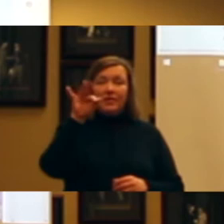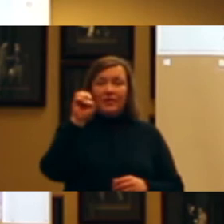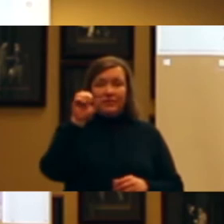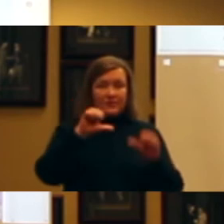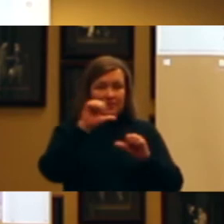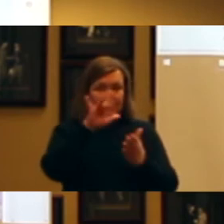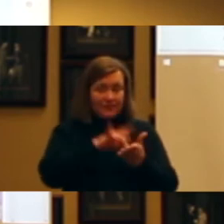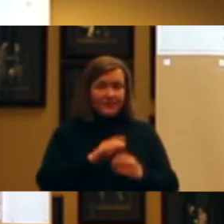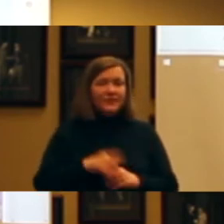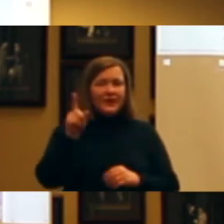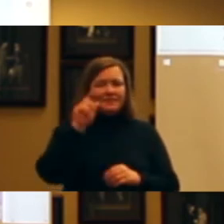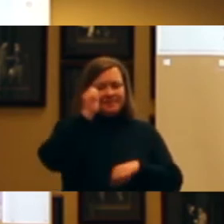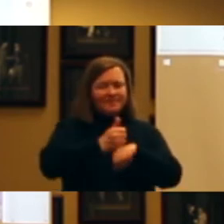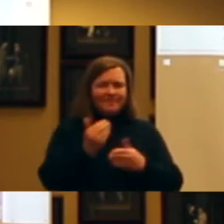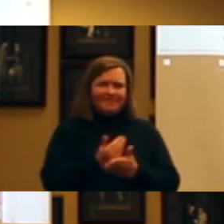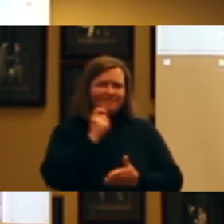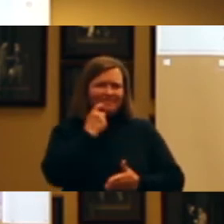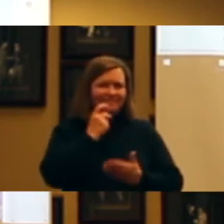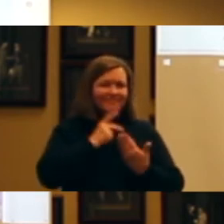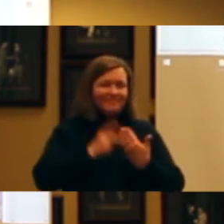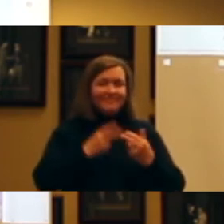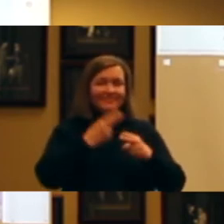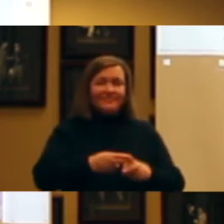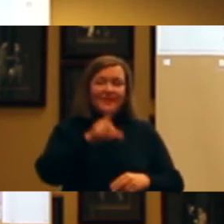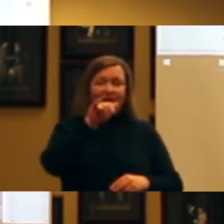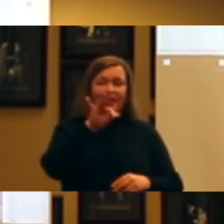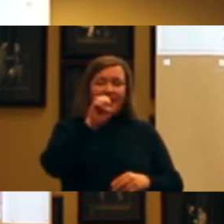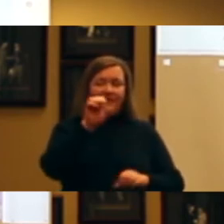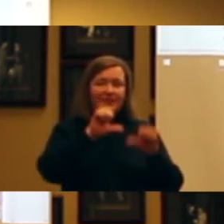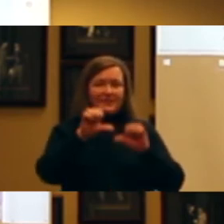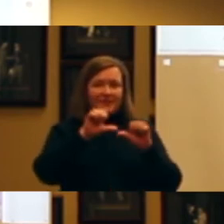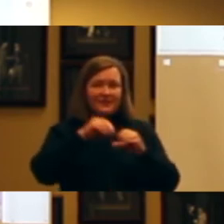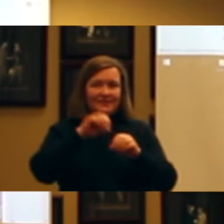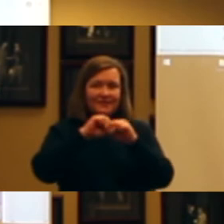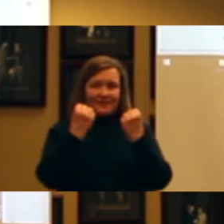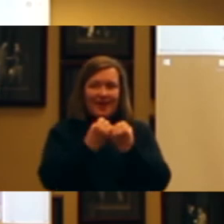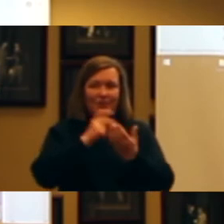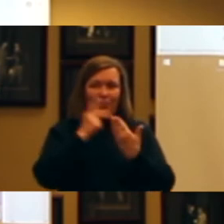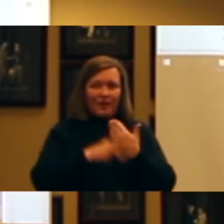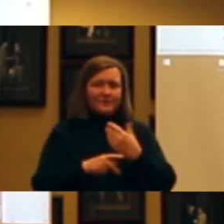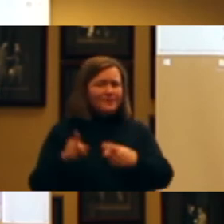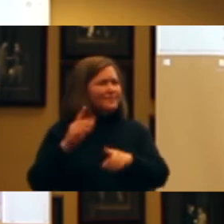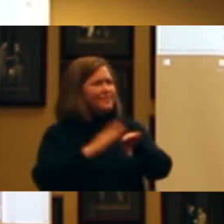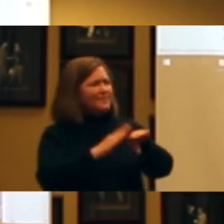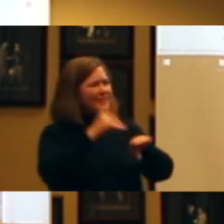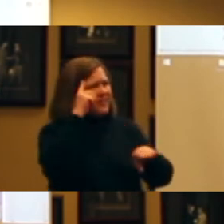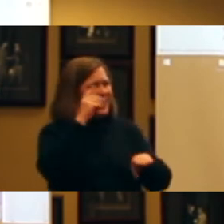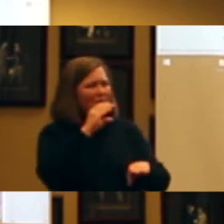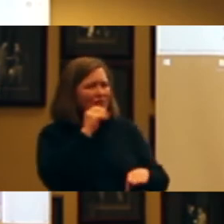Center. They were creating a really cool new program called Life Science Society Programs, where they're encouraging the